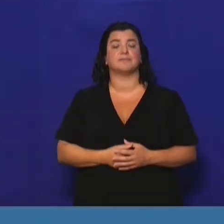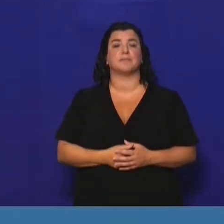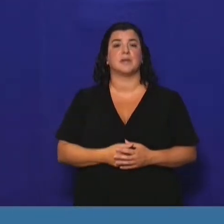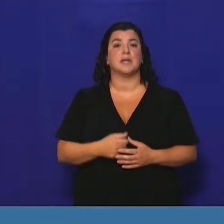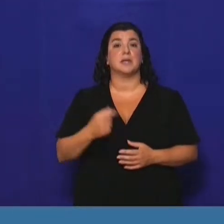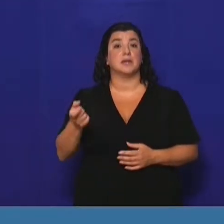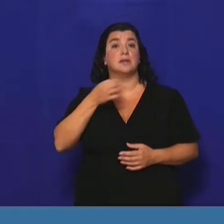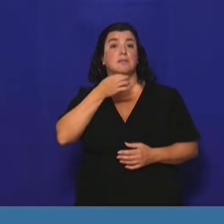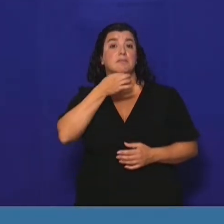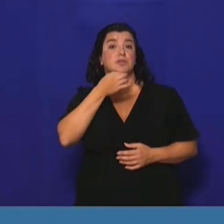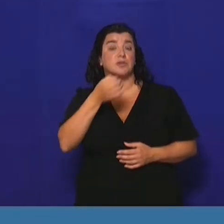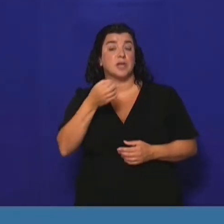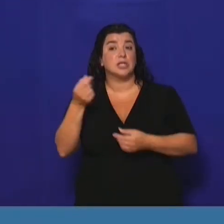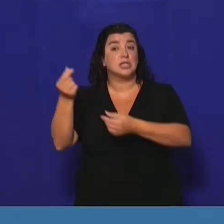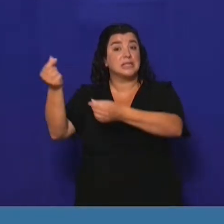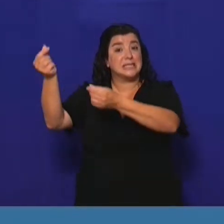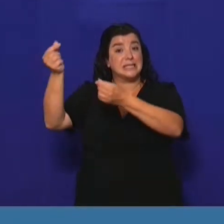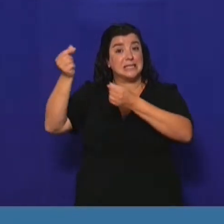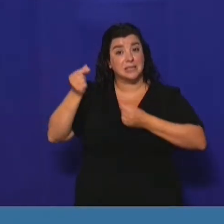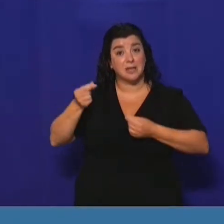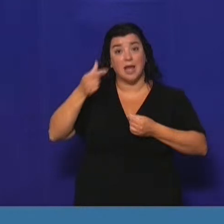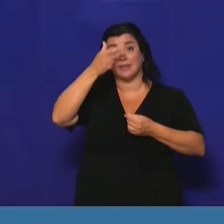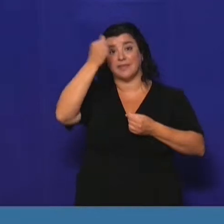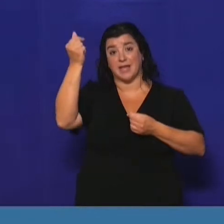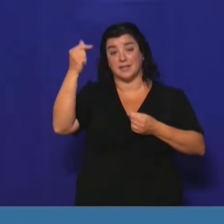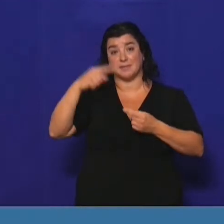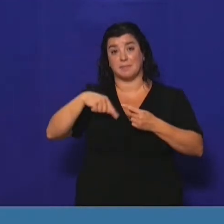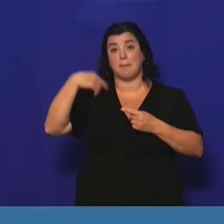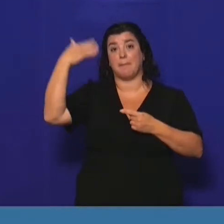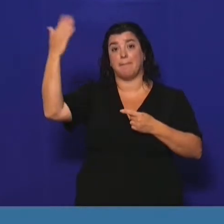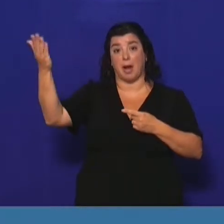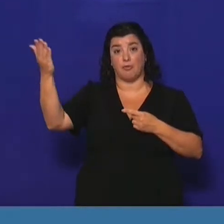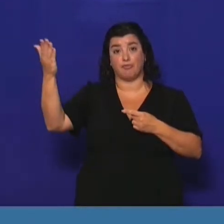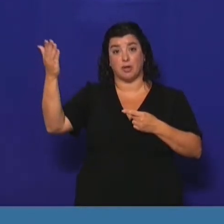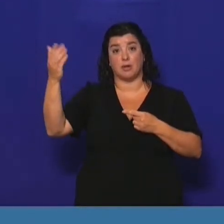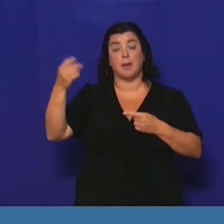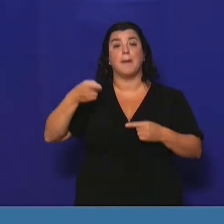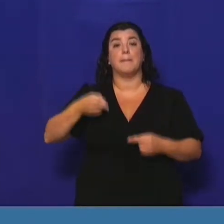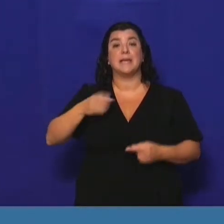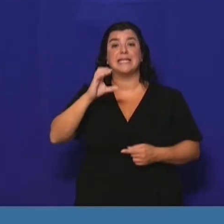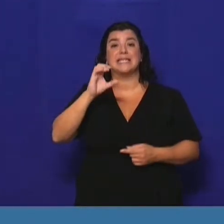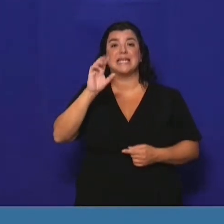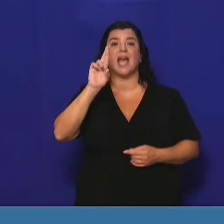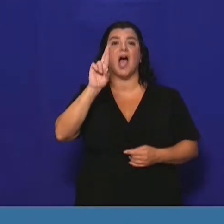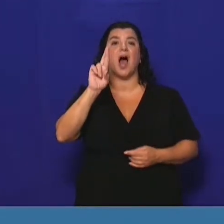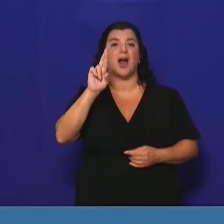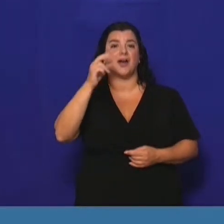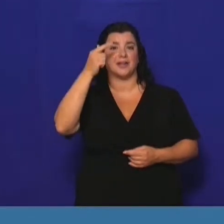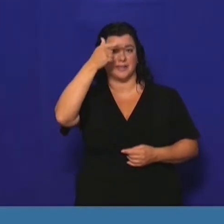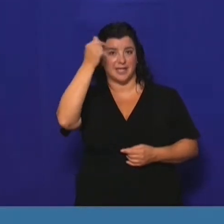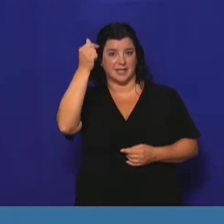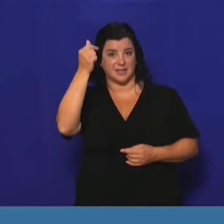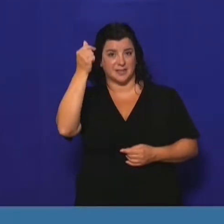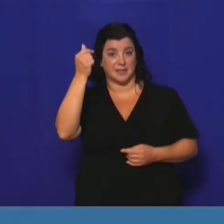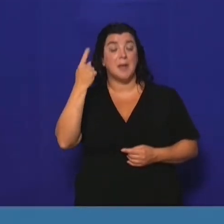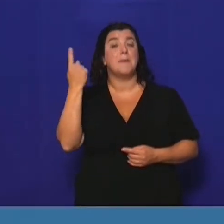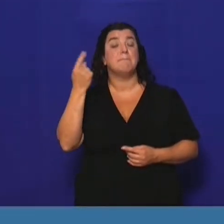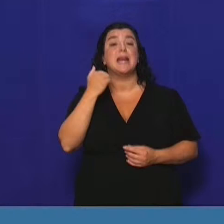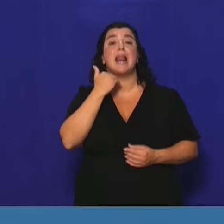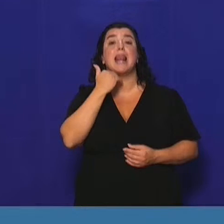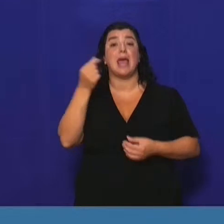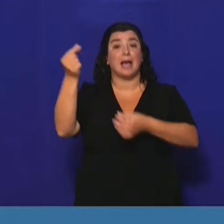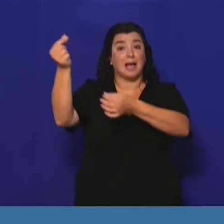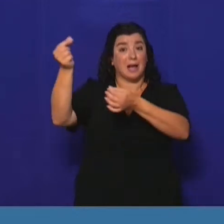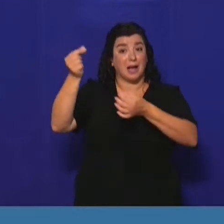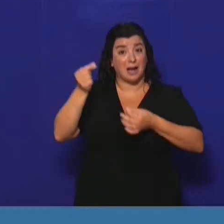people to get the test with them from abroad. In fact, it has to be a PCR test. And for those people who do not get the test,